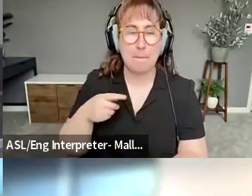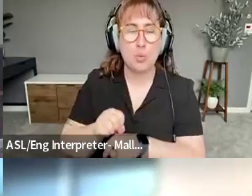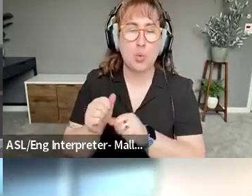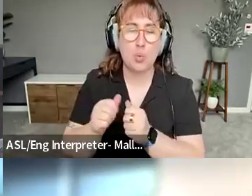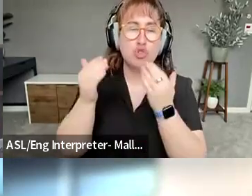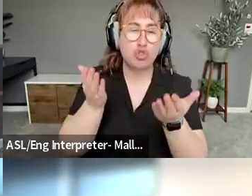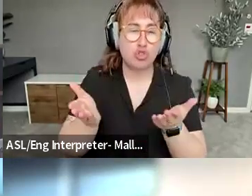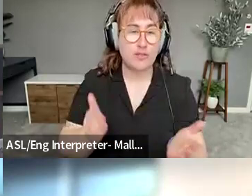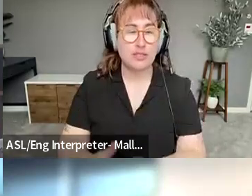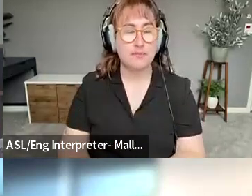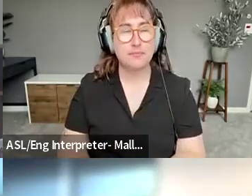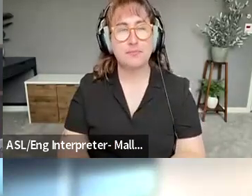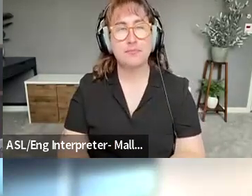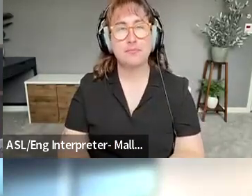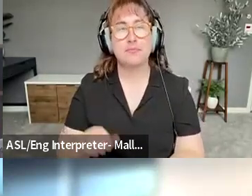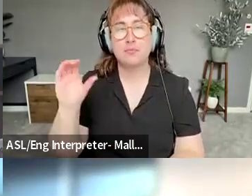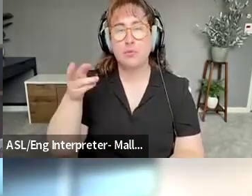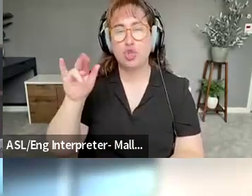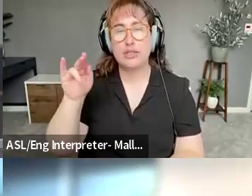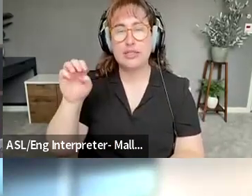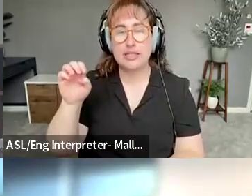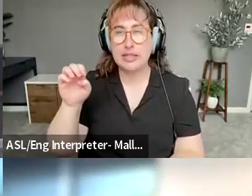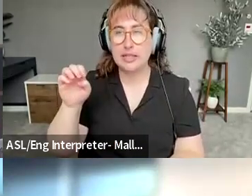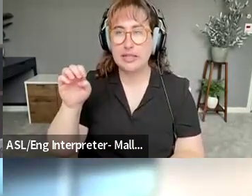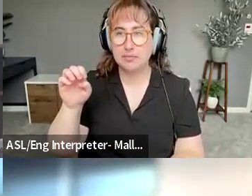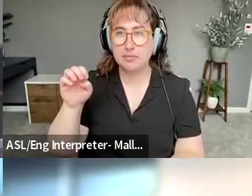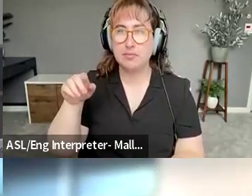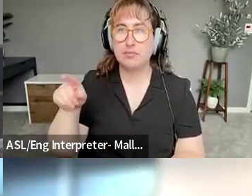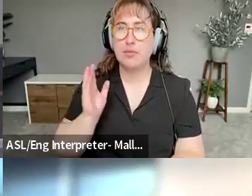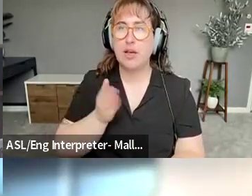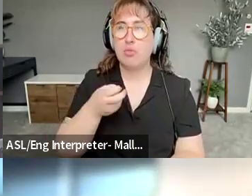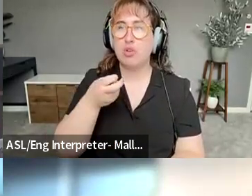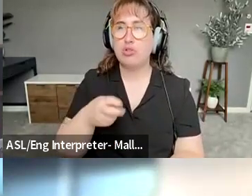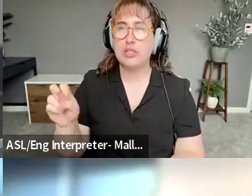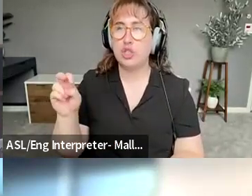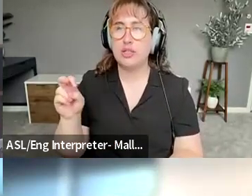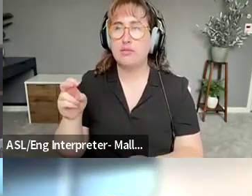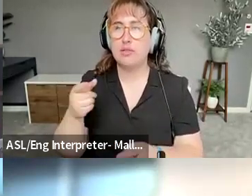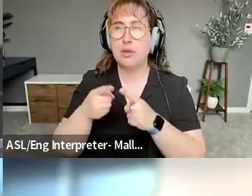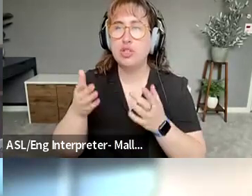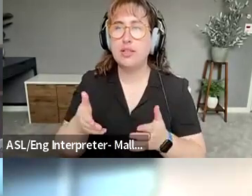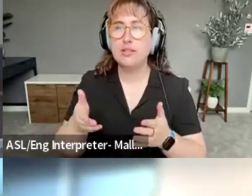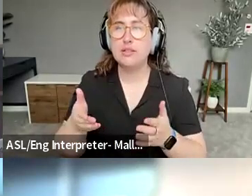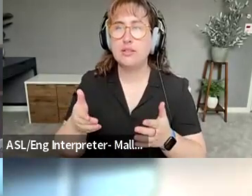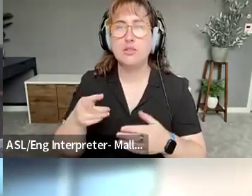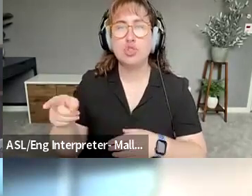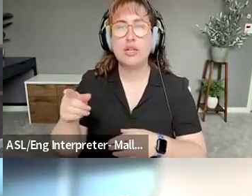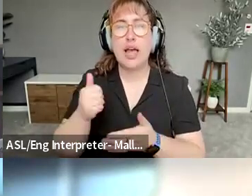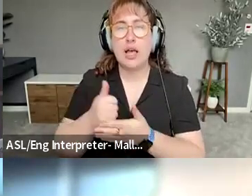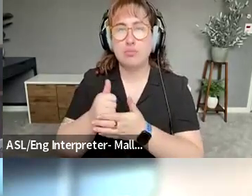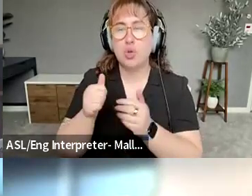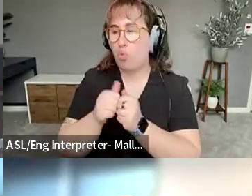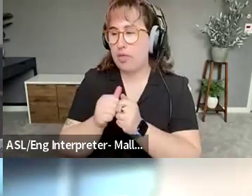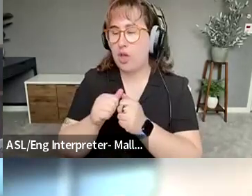adult services. And Miss Christy Iwasa. Christy Iwasa is our transition specialist. She helps folks that are in our community